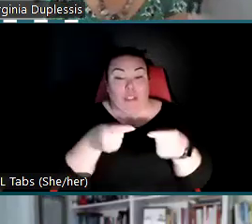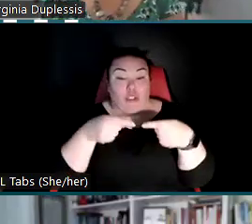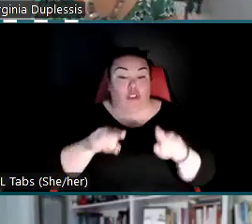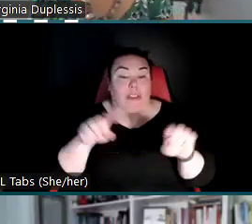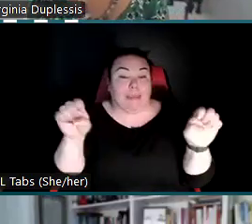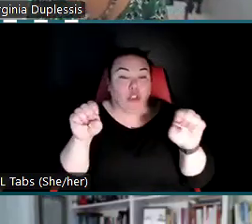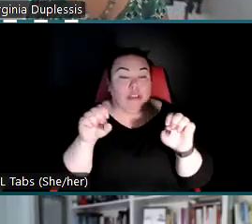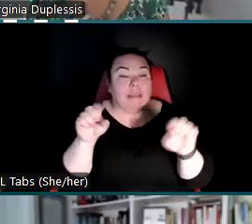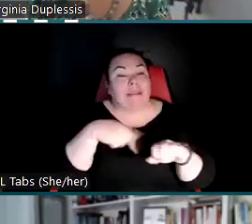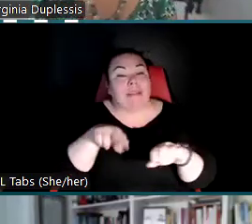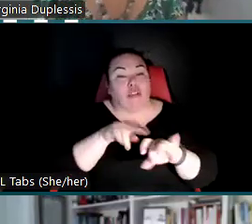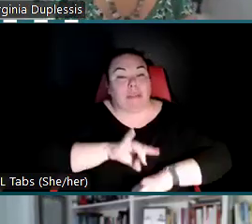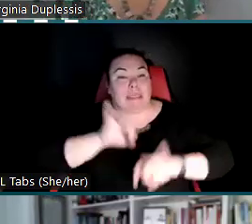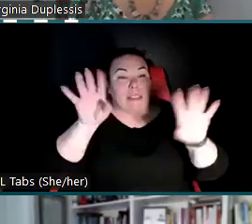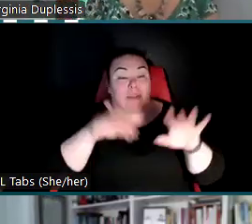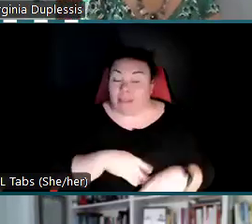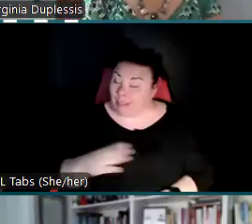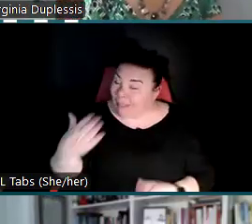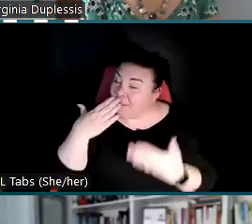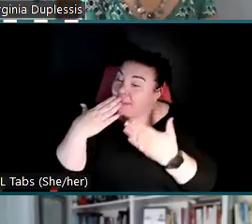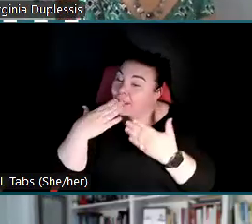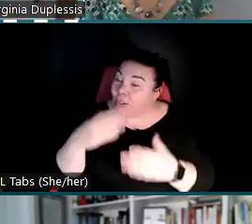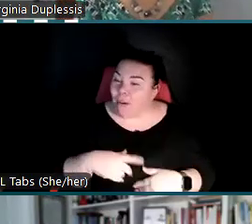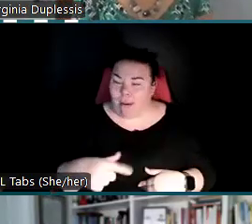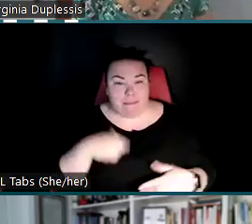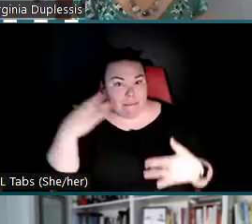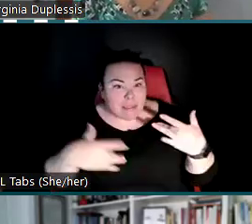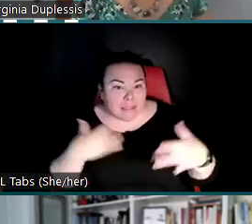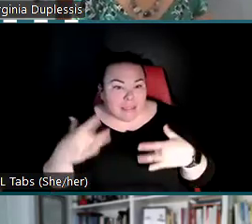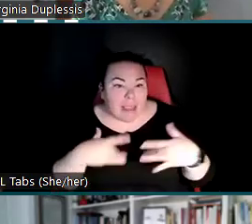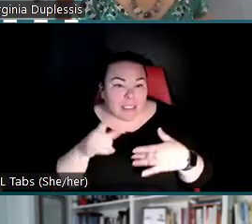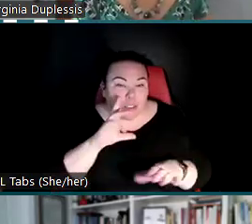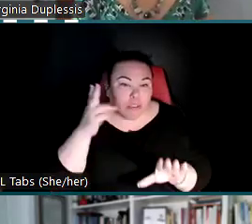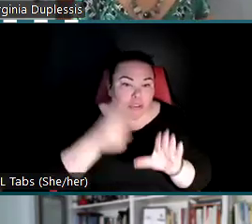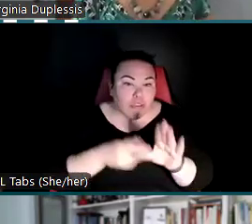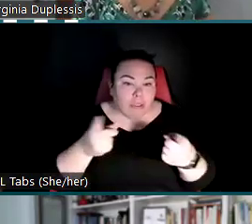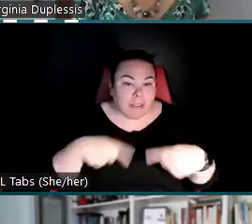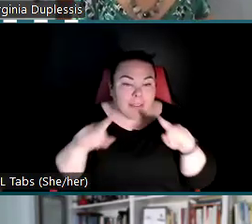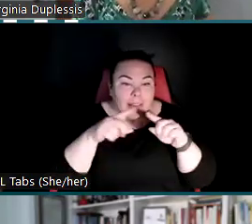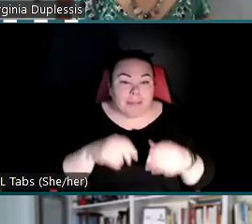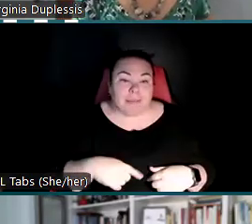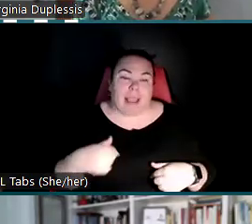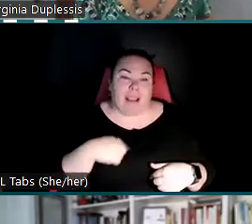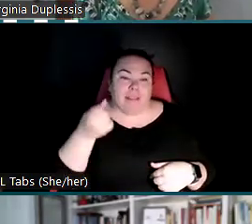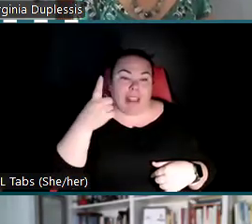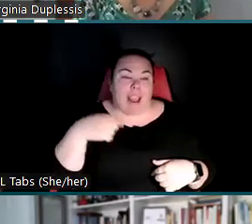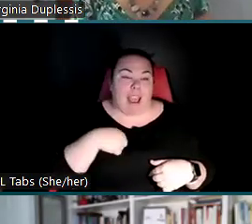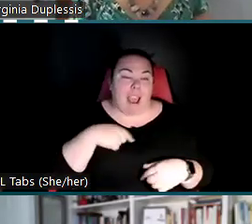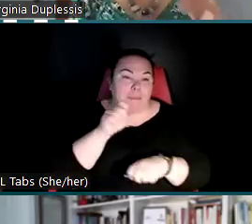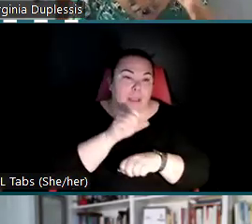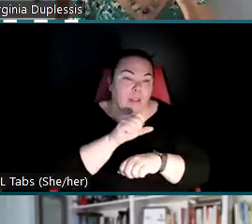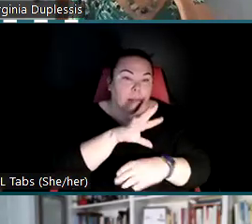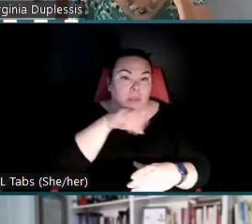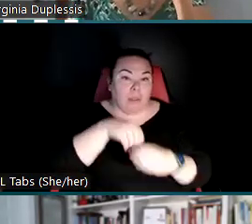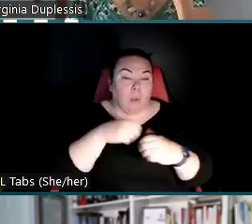Virginia. I'm excited to join you guys here today. I've worked in disaster response and recovery with the American